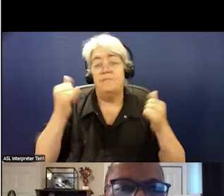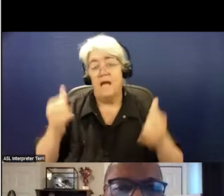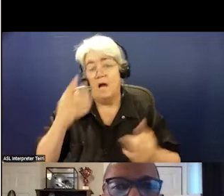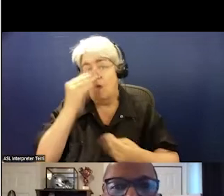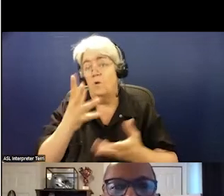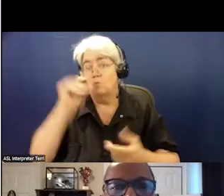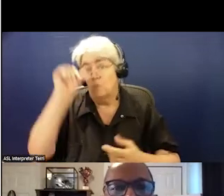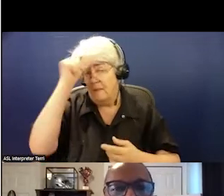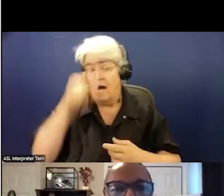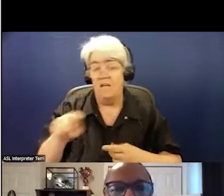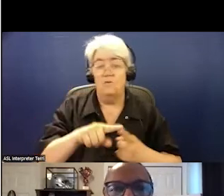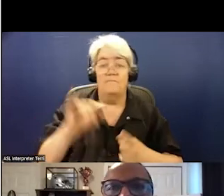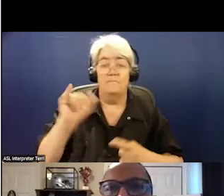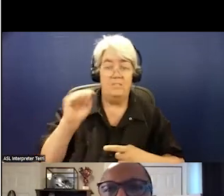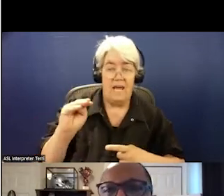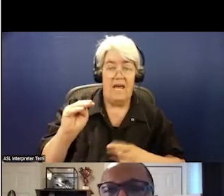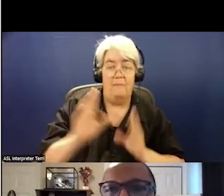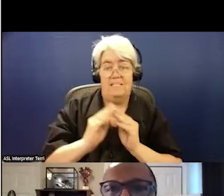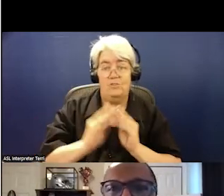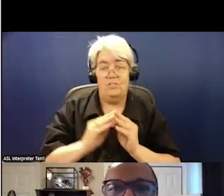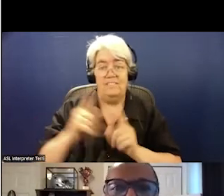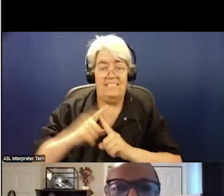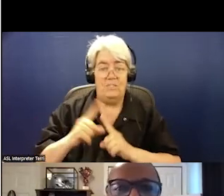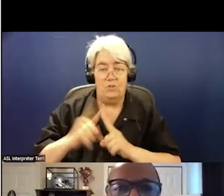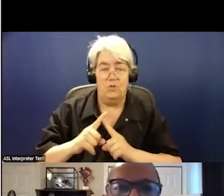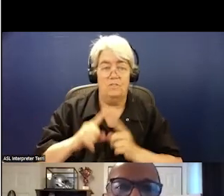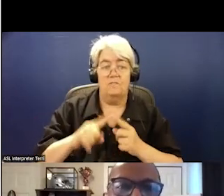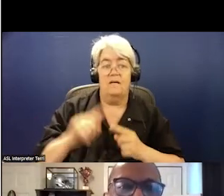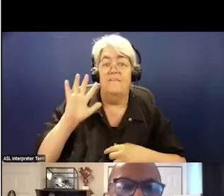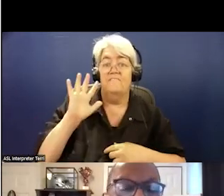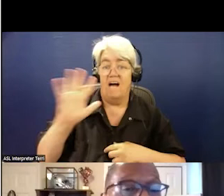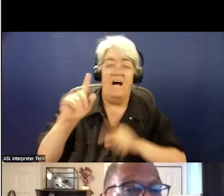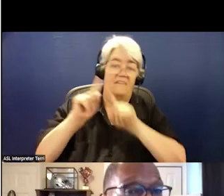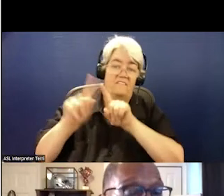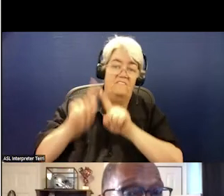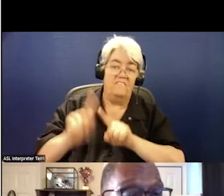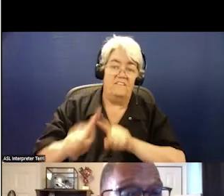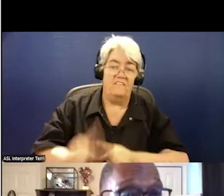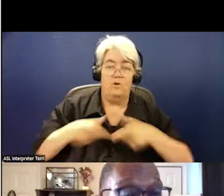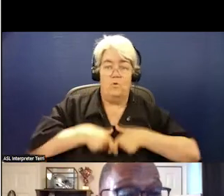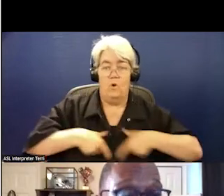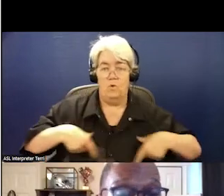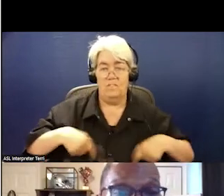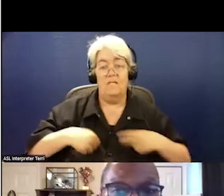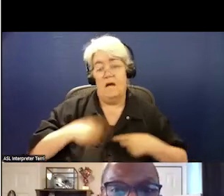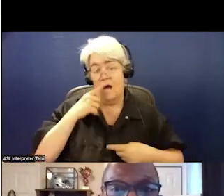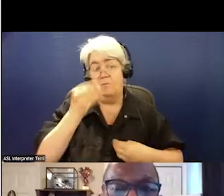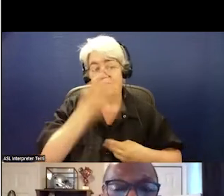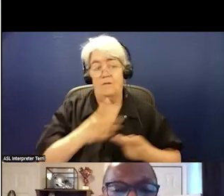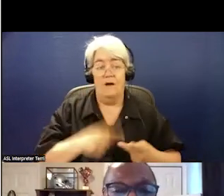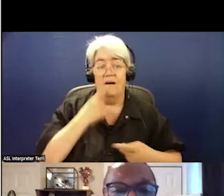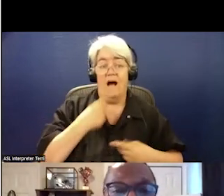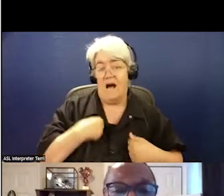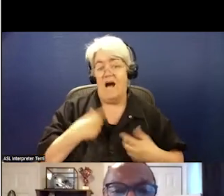about our jam session t-shirts. There are 5 available, 5 different quotes. I will tell you, I will have to have one of